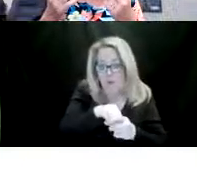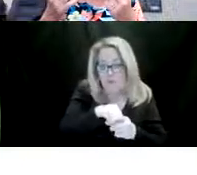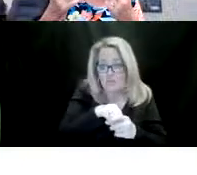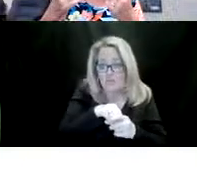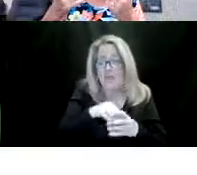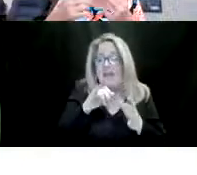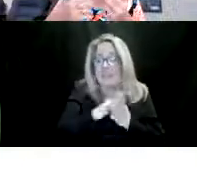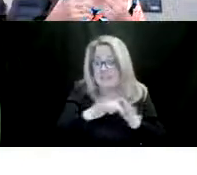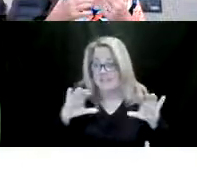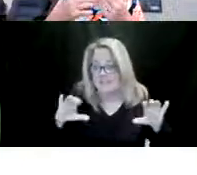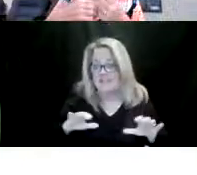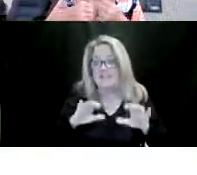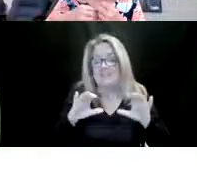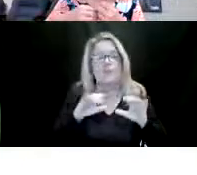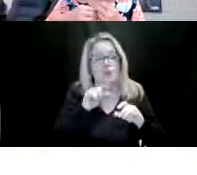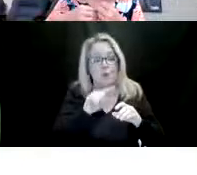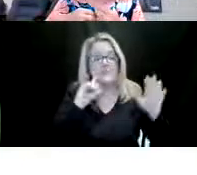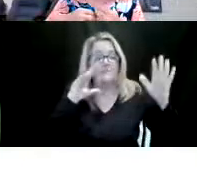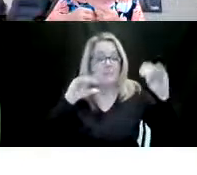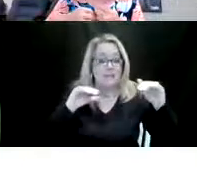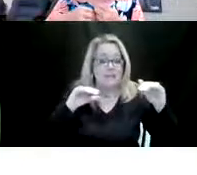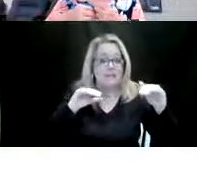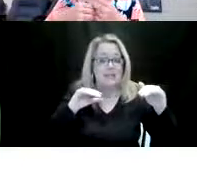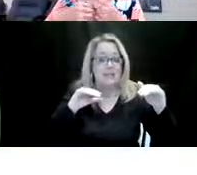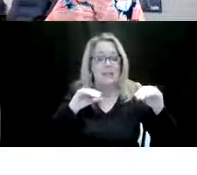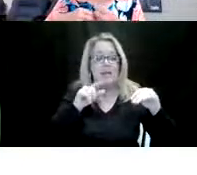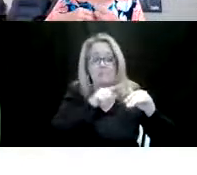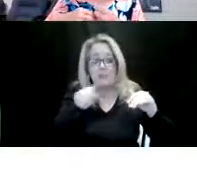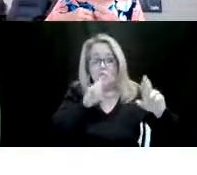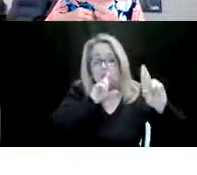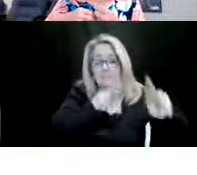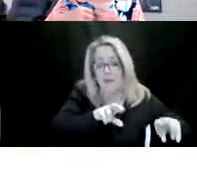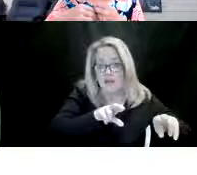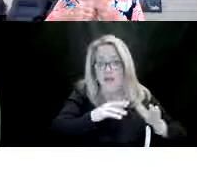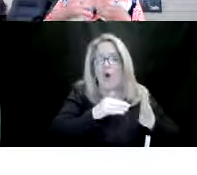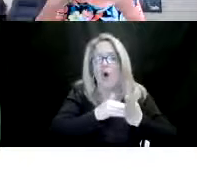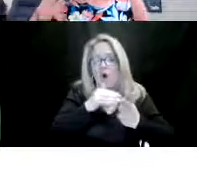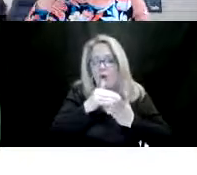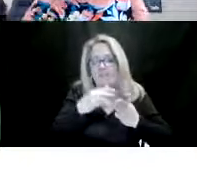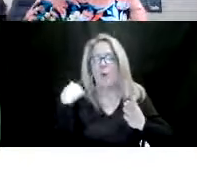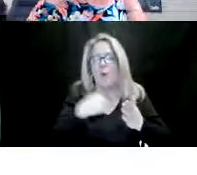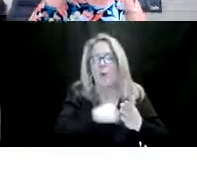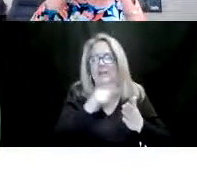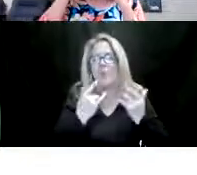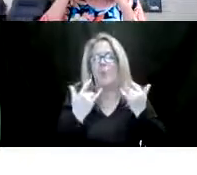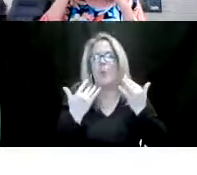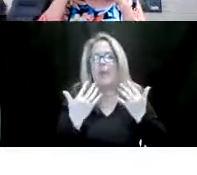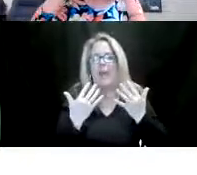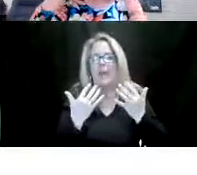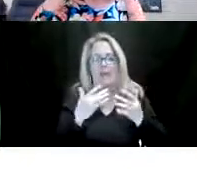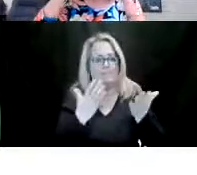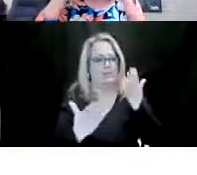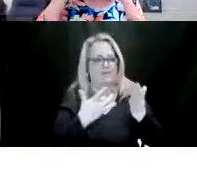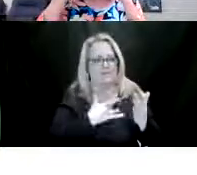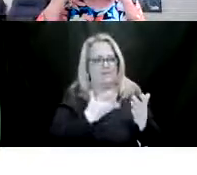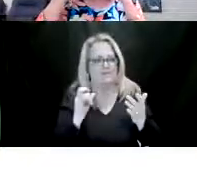where you are expecting or hoping for a response, we often need to wait what might feel an exorbitant amount of time